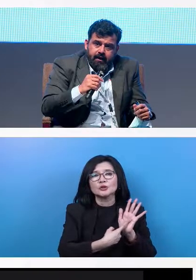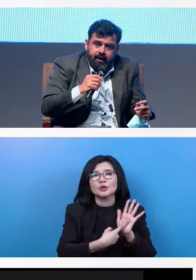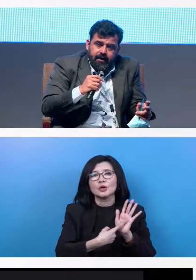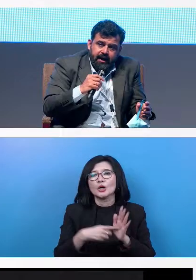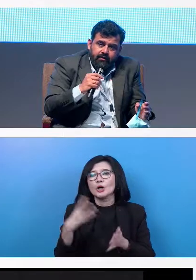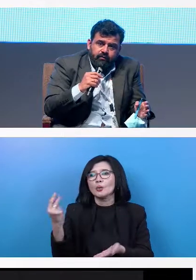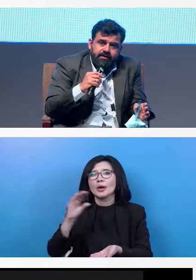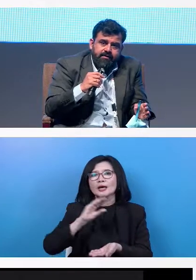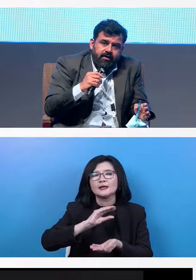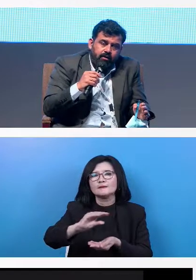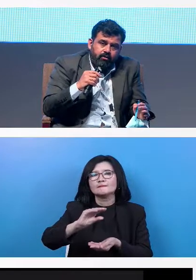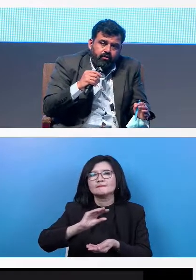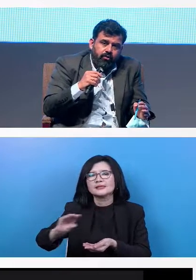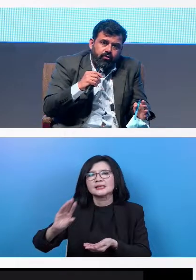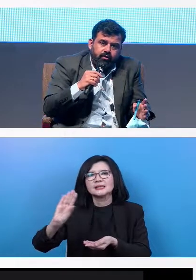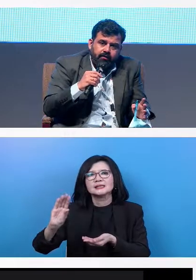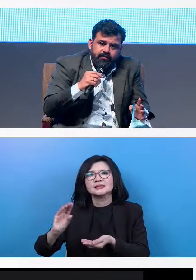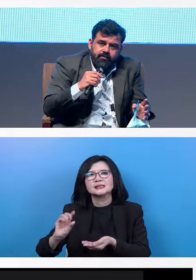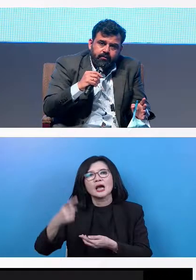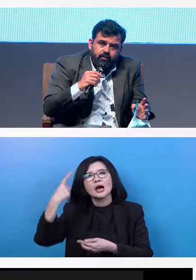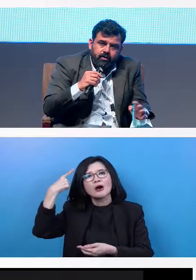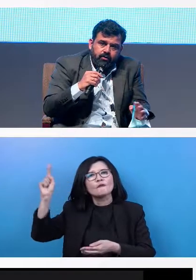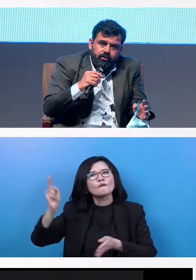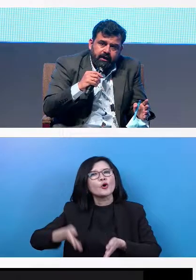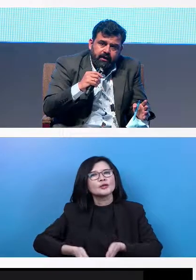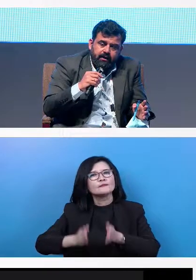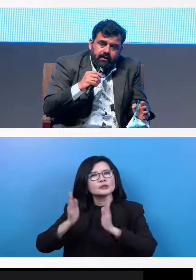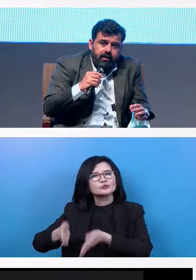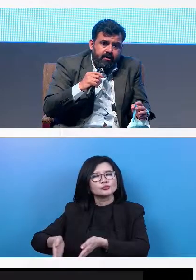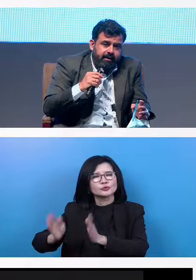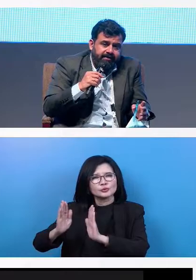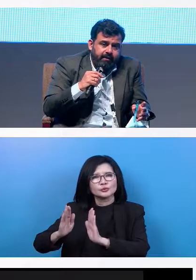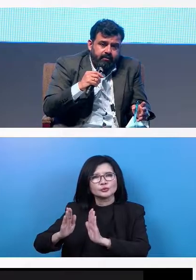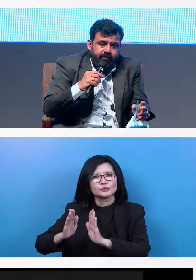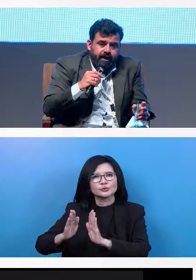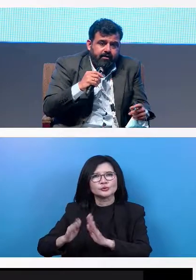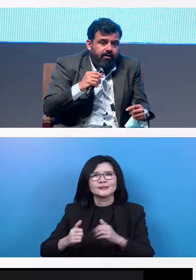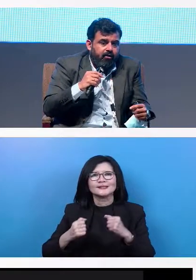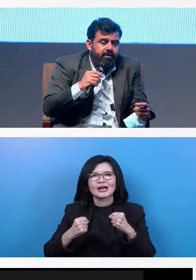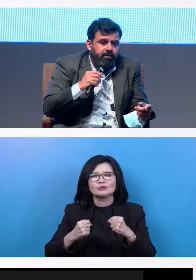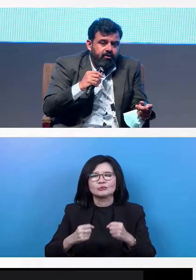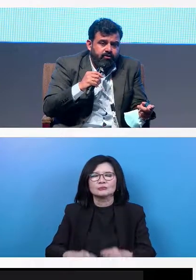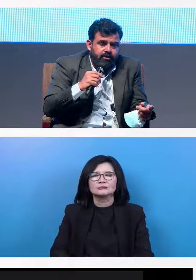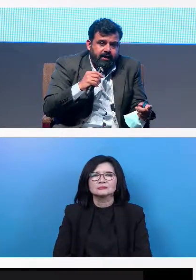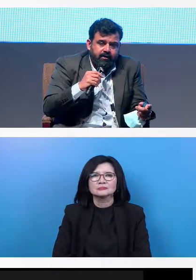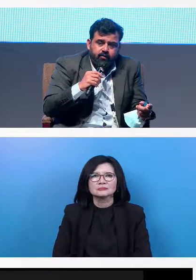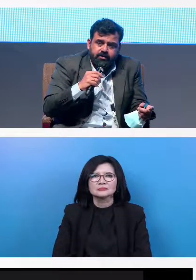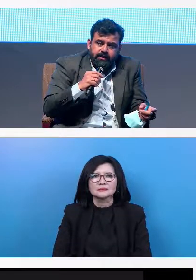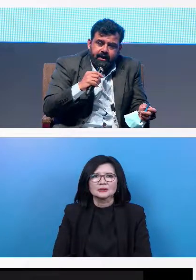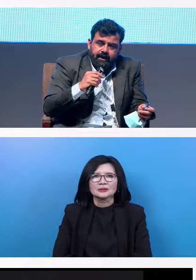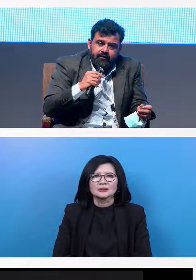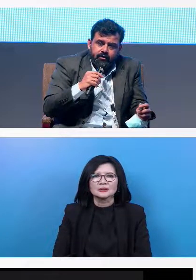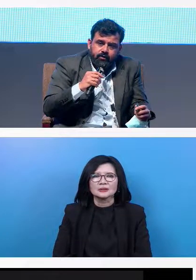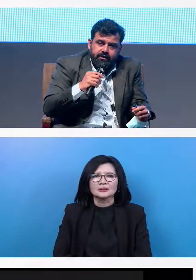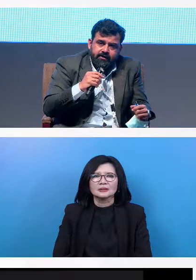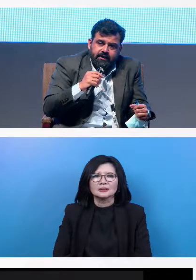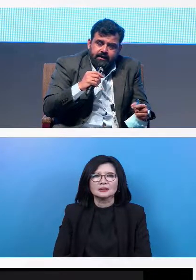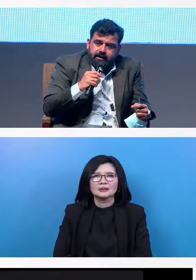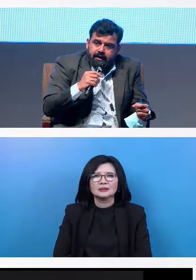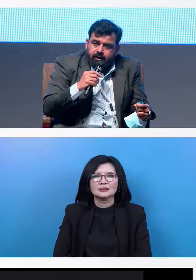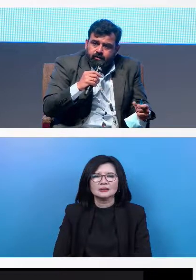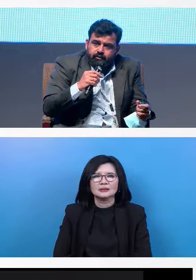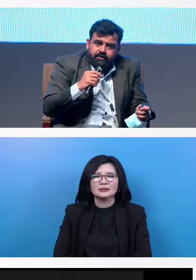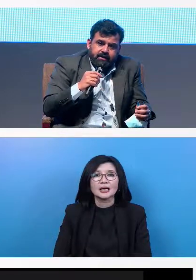Any headways around? Could you give us a bit more around the example of Canada, or maybe also the other question I had for you